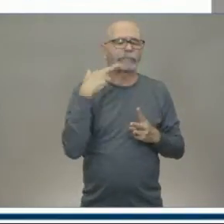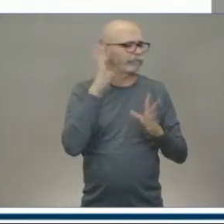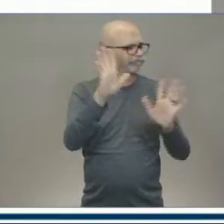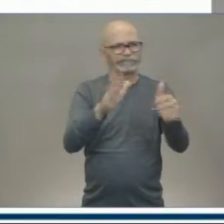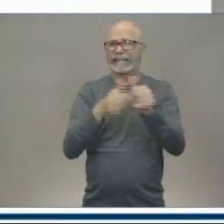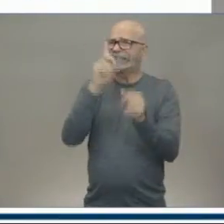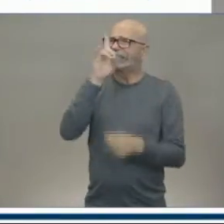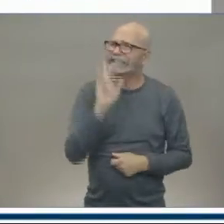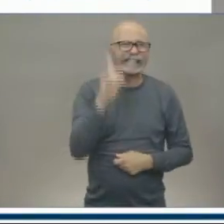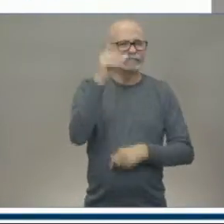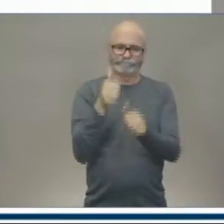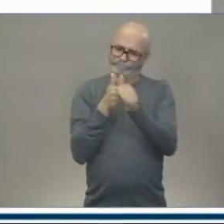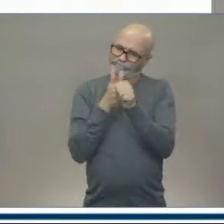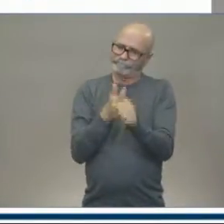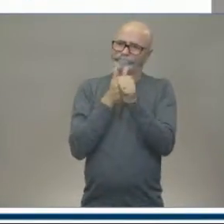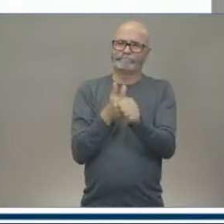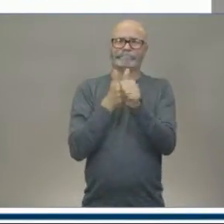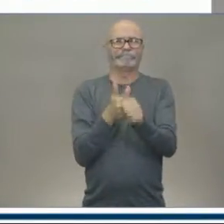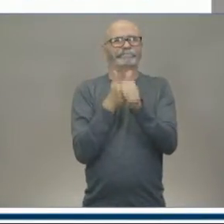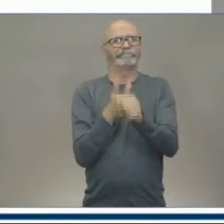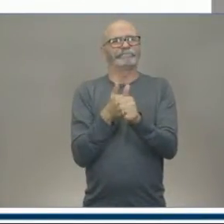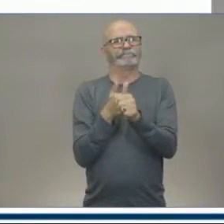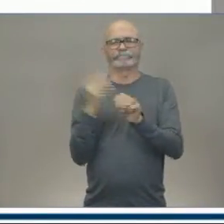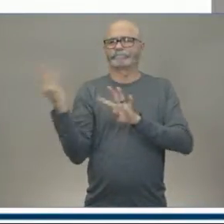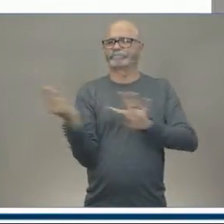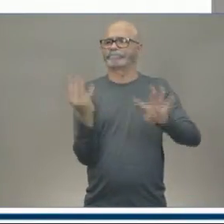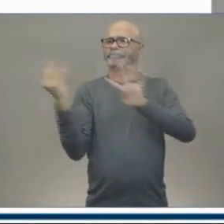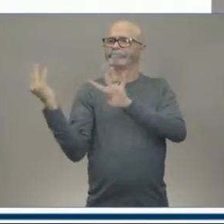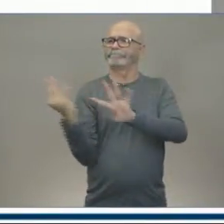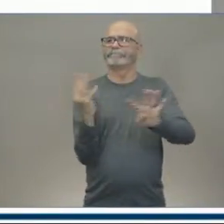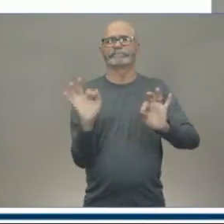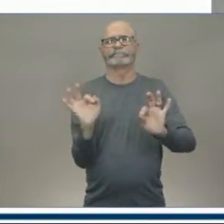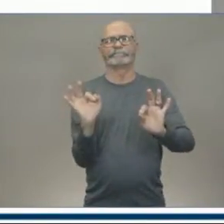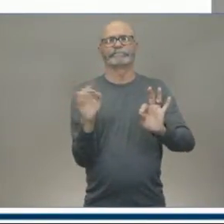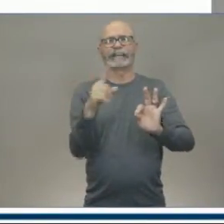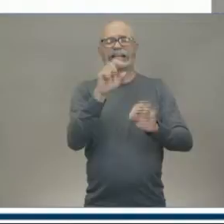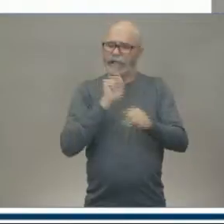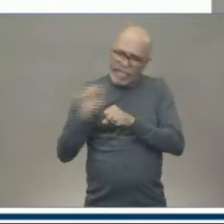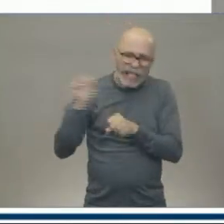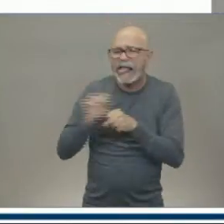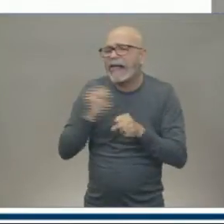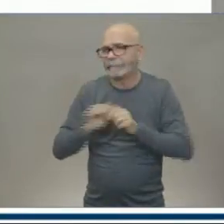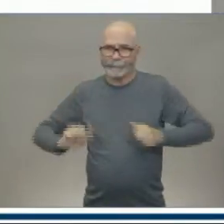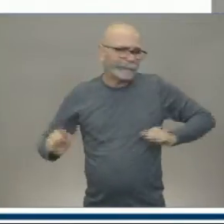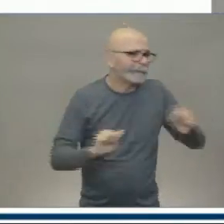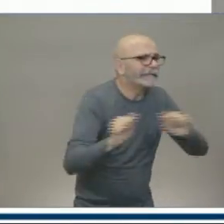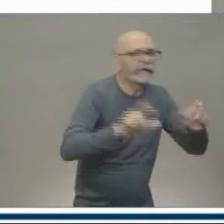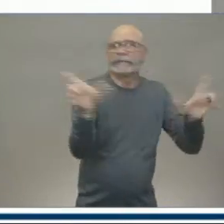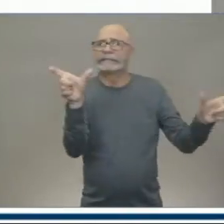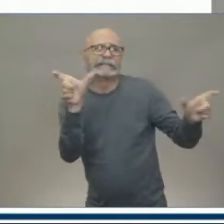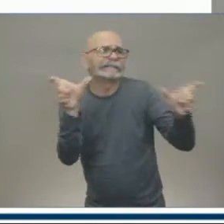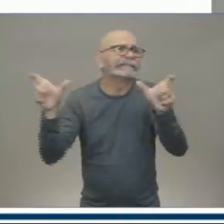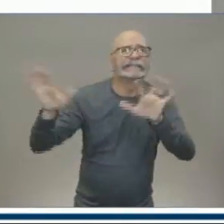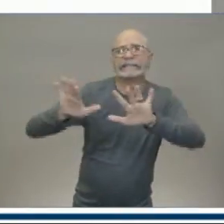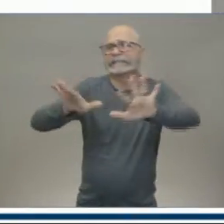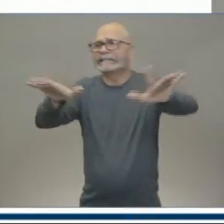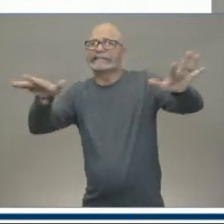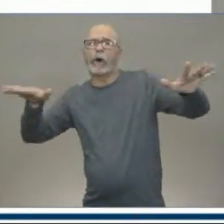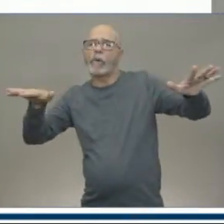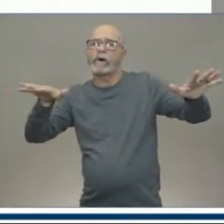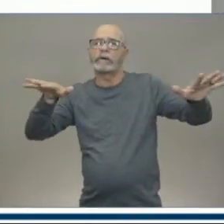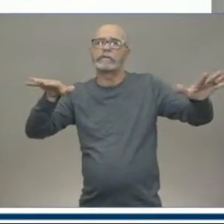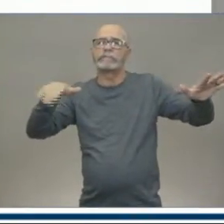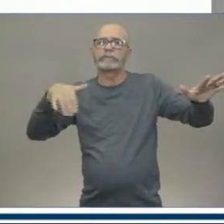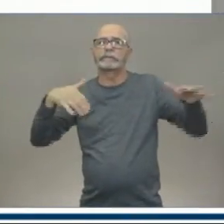family and still be safe. It's through their hard work and the cooperation of Nova Scotians that following the public health measures that we've had